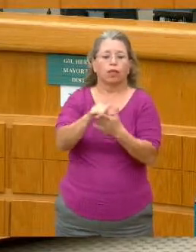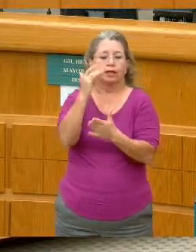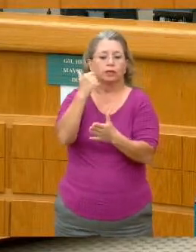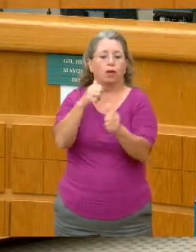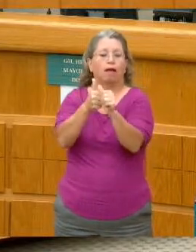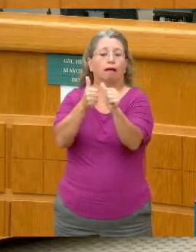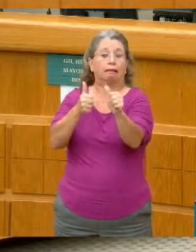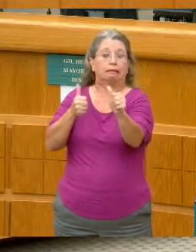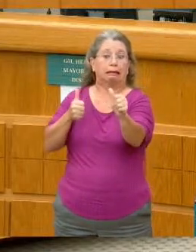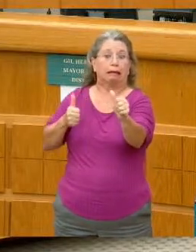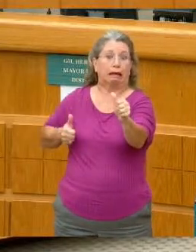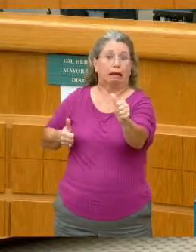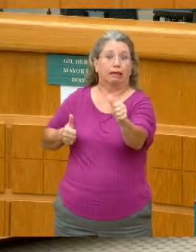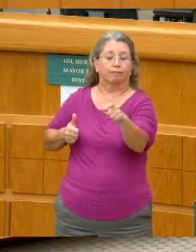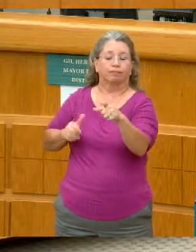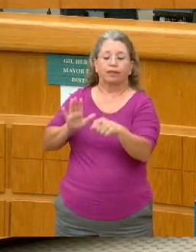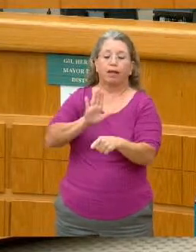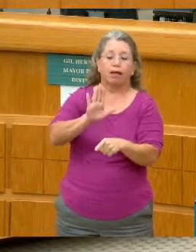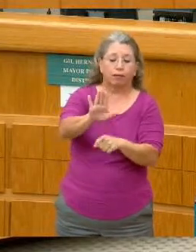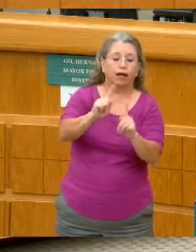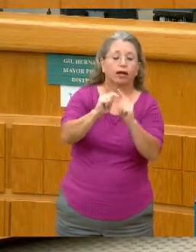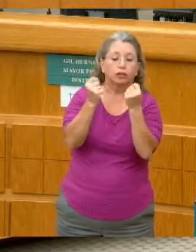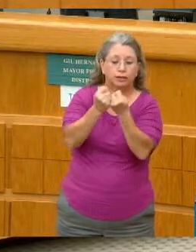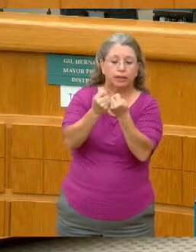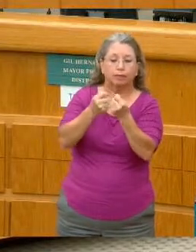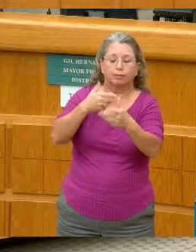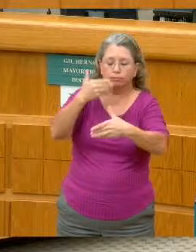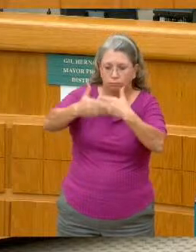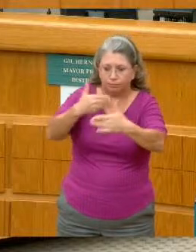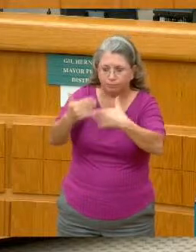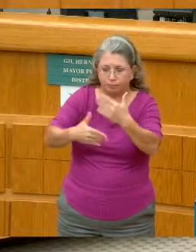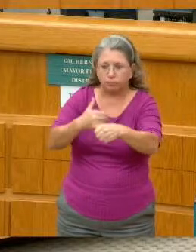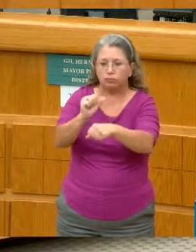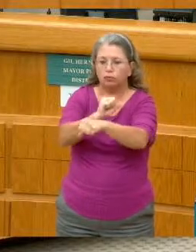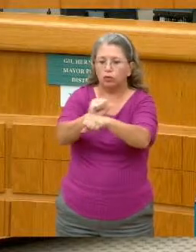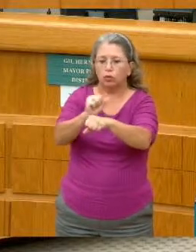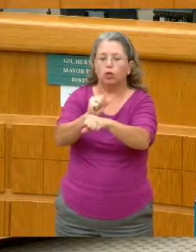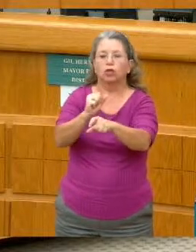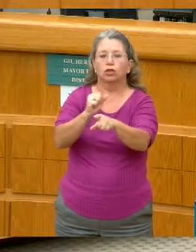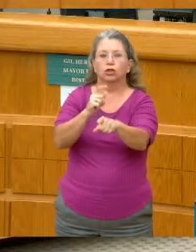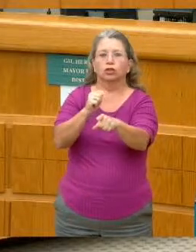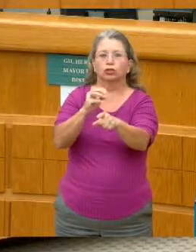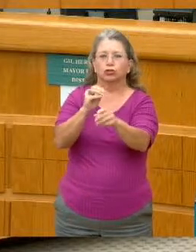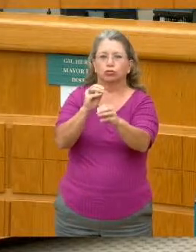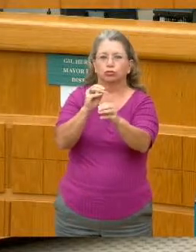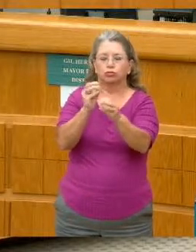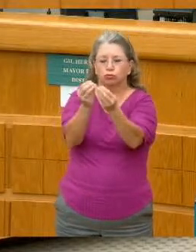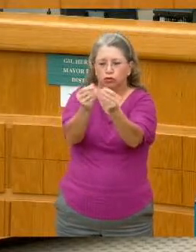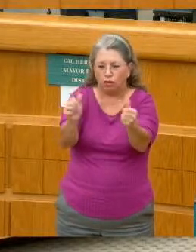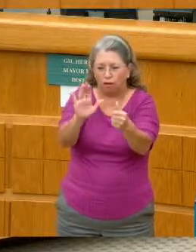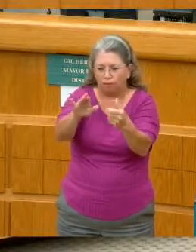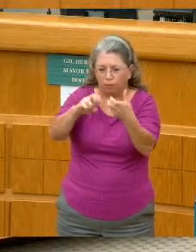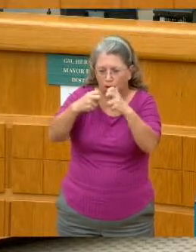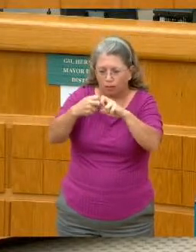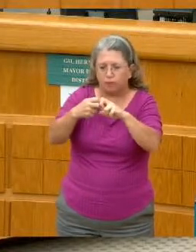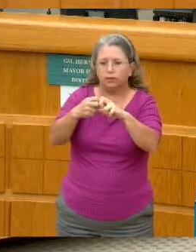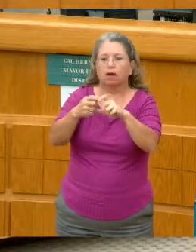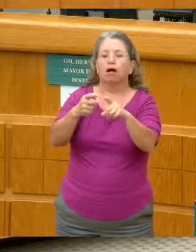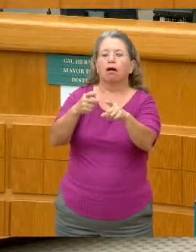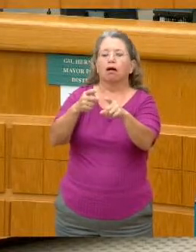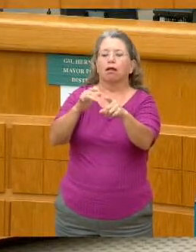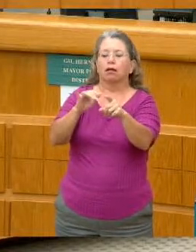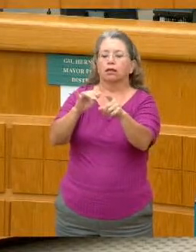to resolve submission errors, a backlog of lab results developed and only became evident once